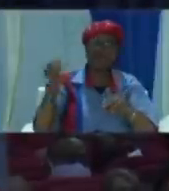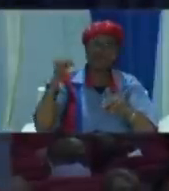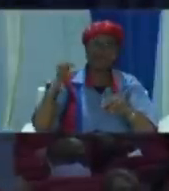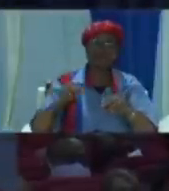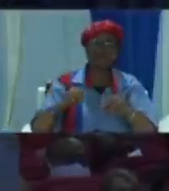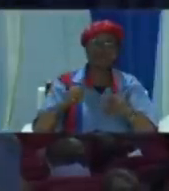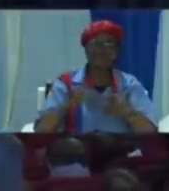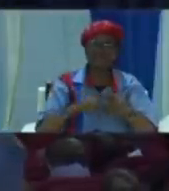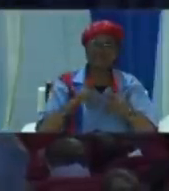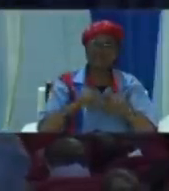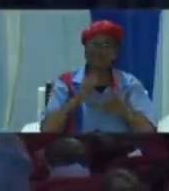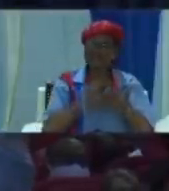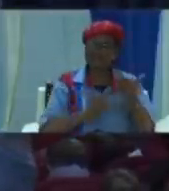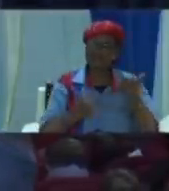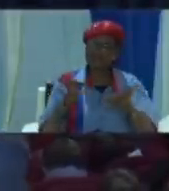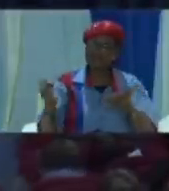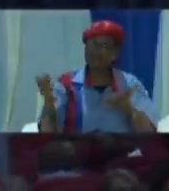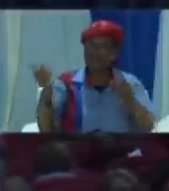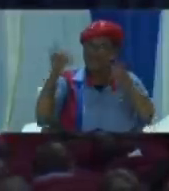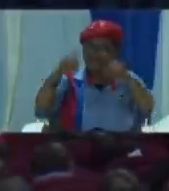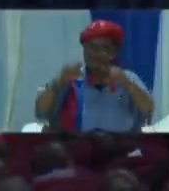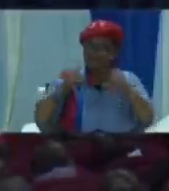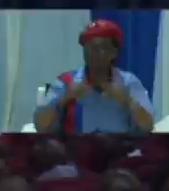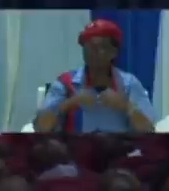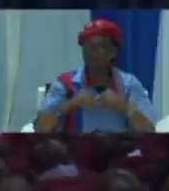Then something happened.